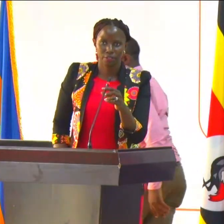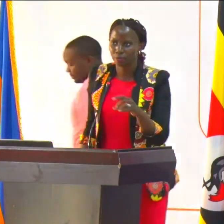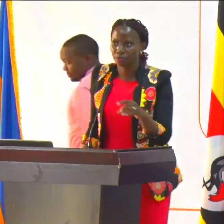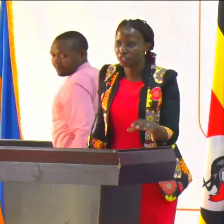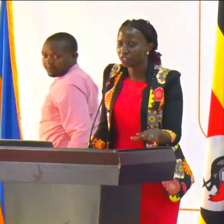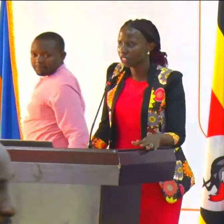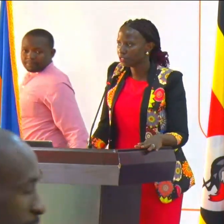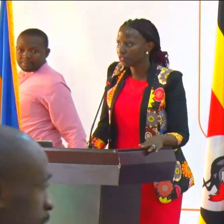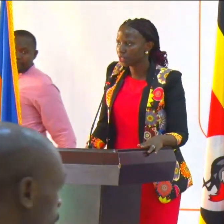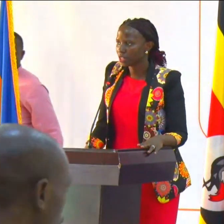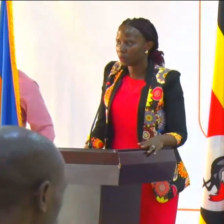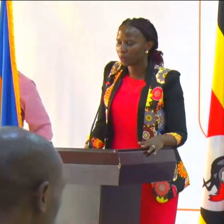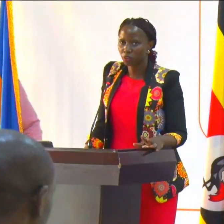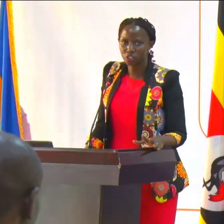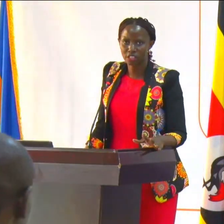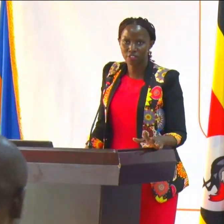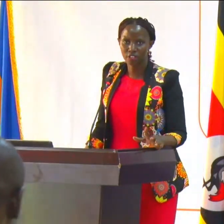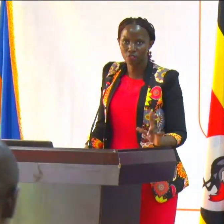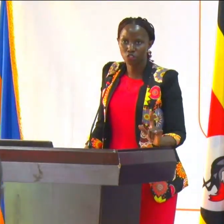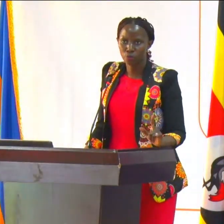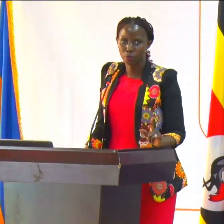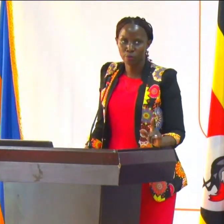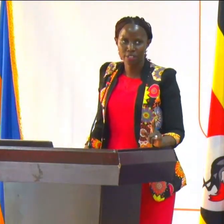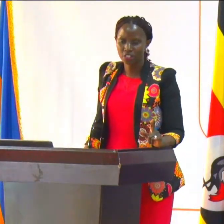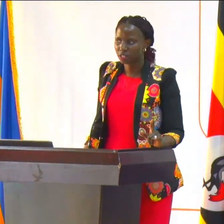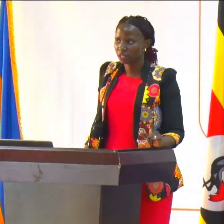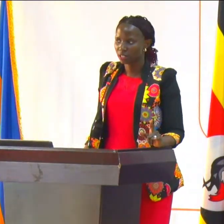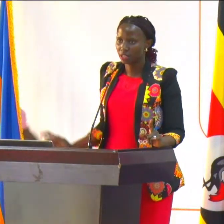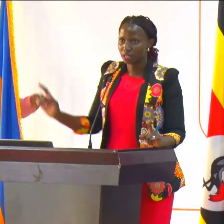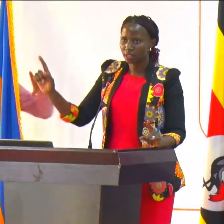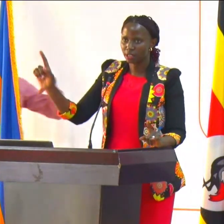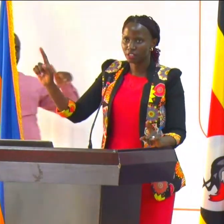Hello. Before you leave, we're going to have a photo